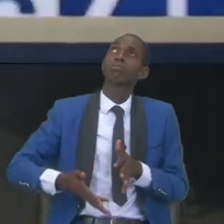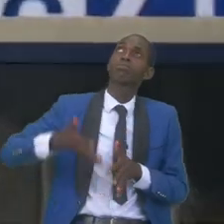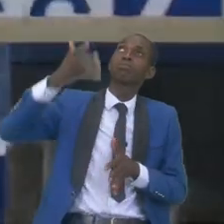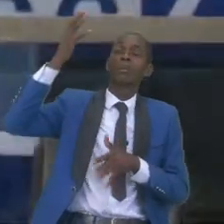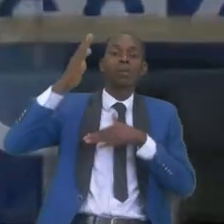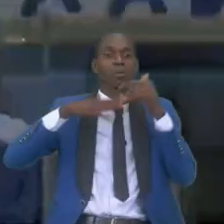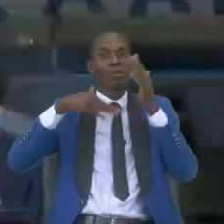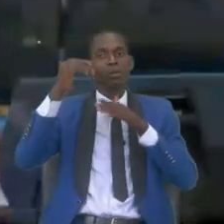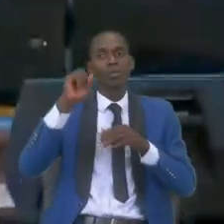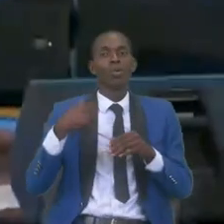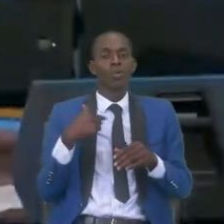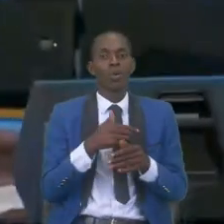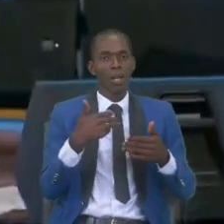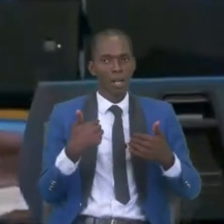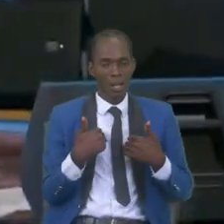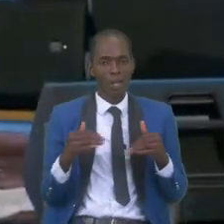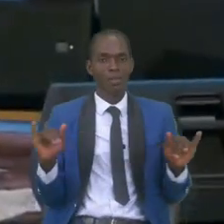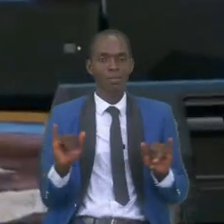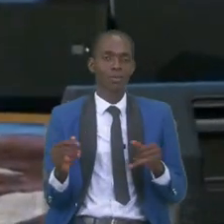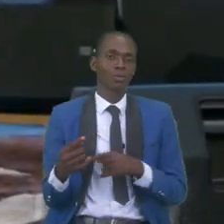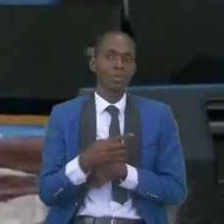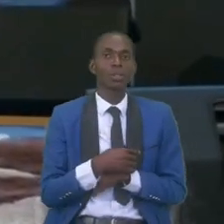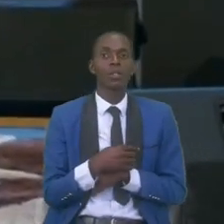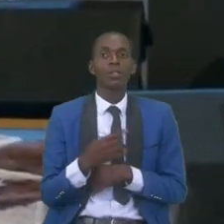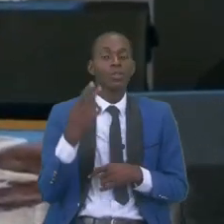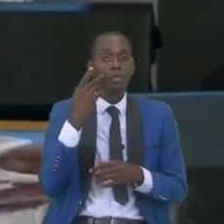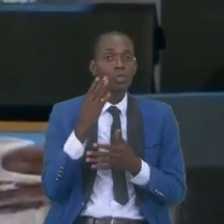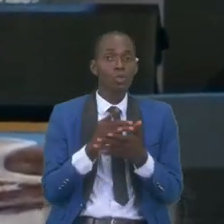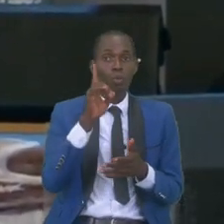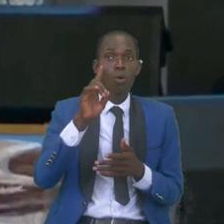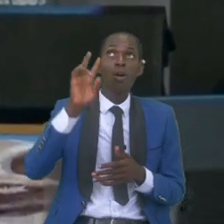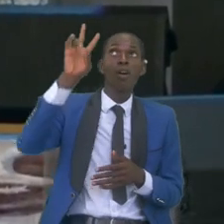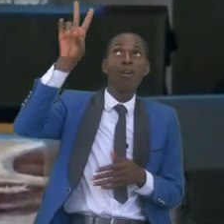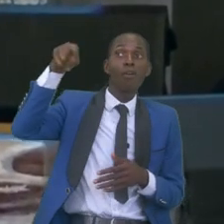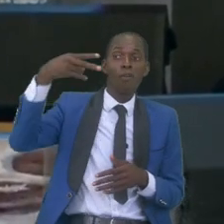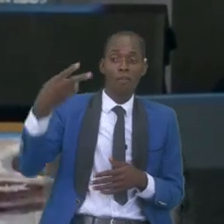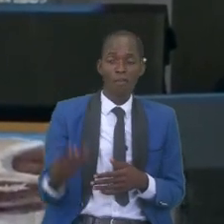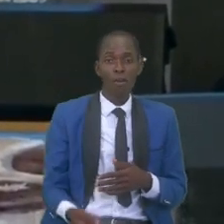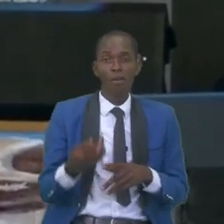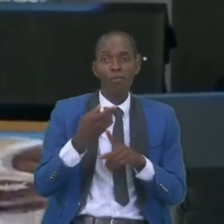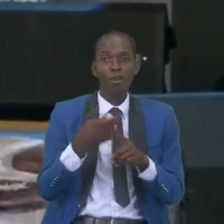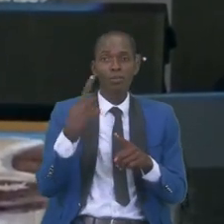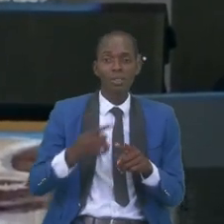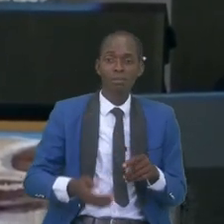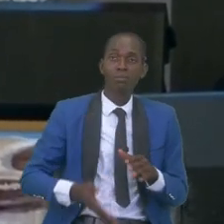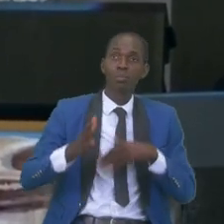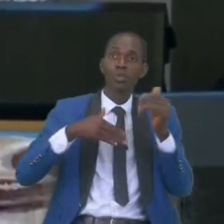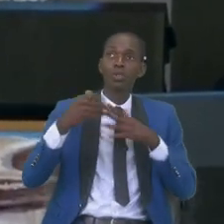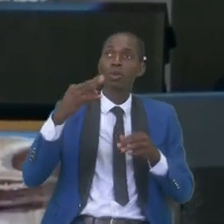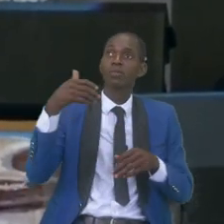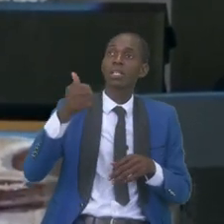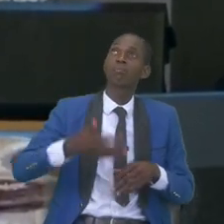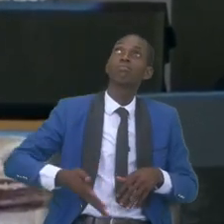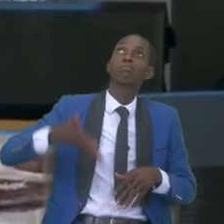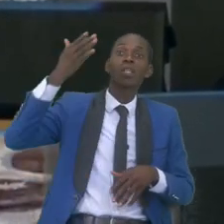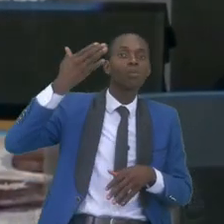today cases on record where somebody fell from the 10th floor. That 10th floor was not there at that